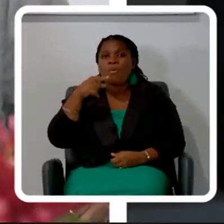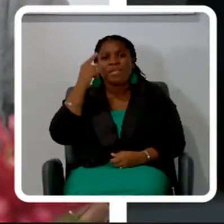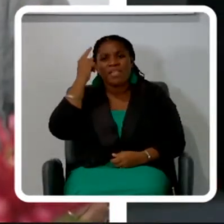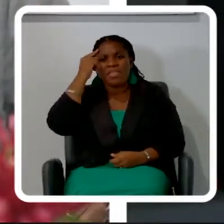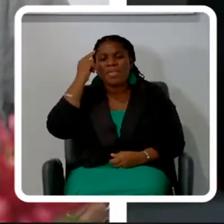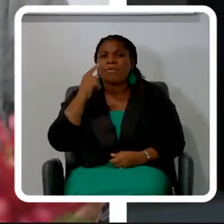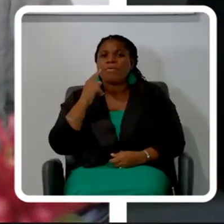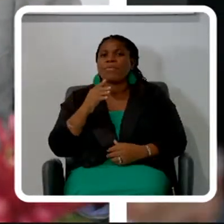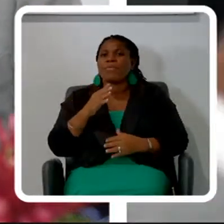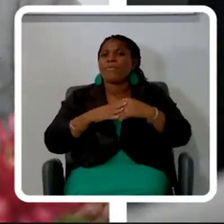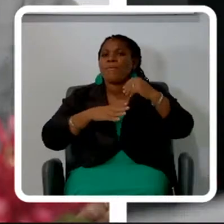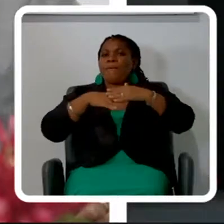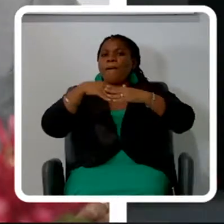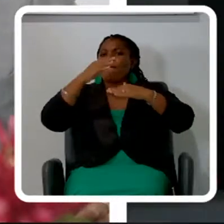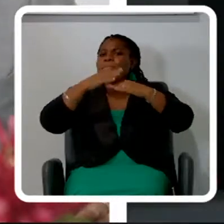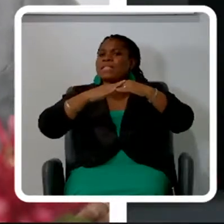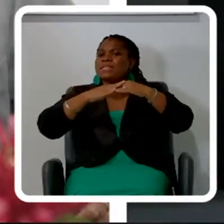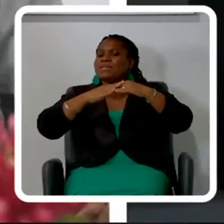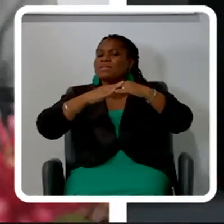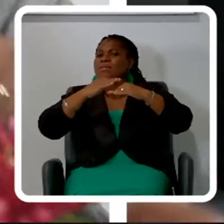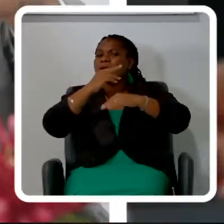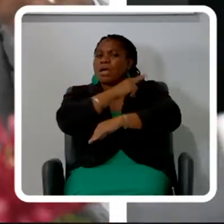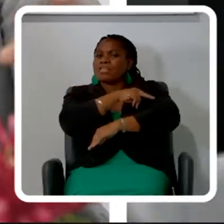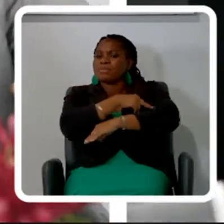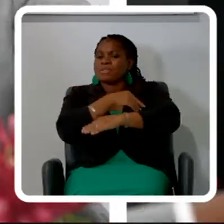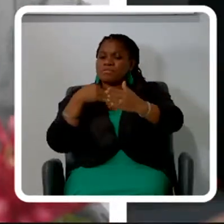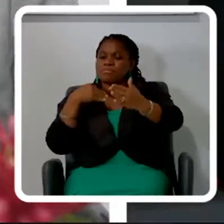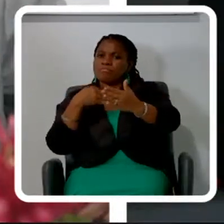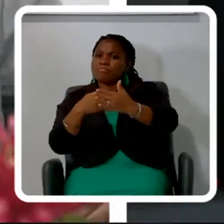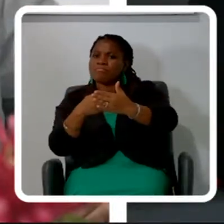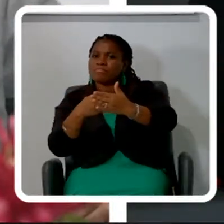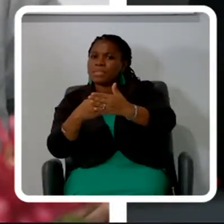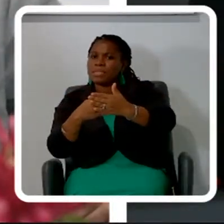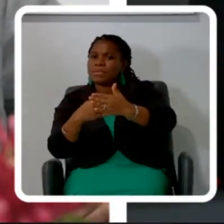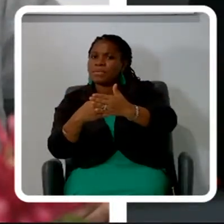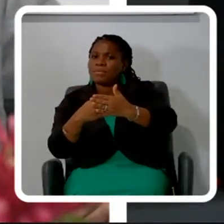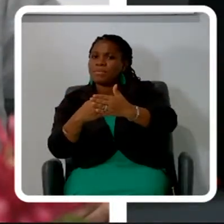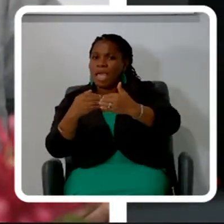it? There's a vet school, a medical school,